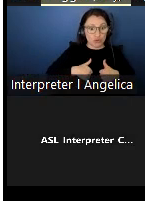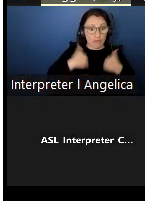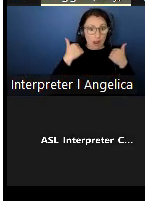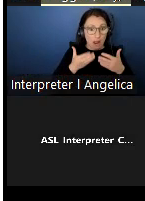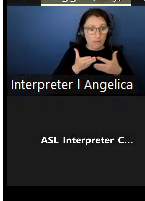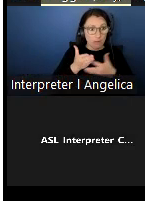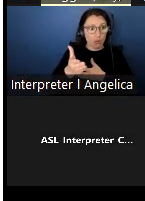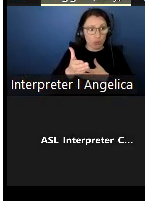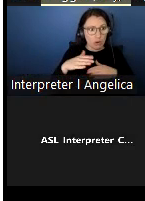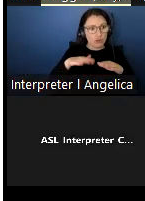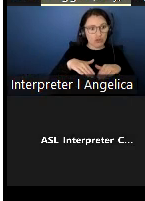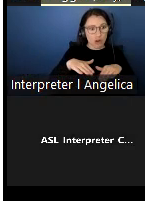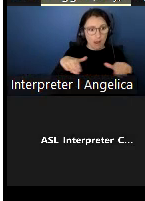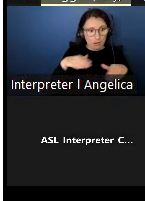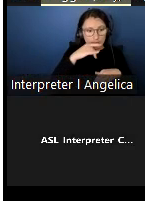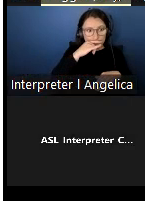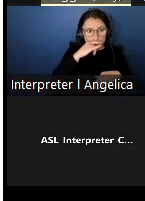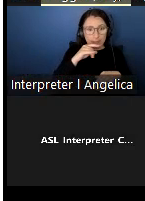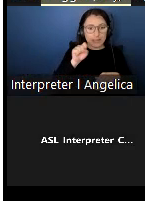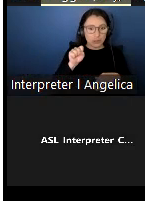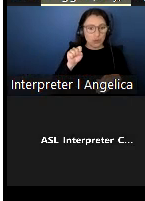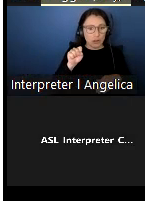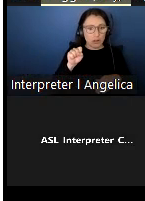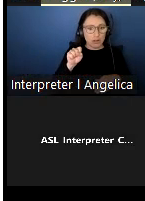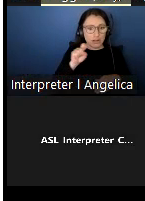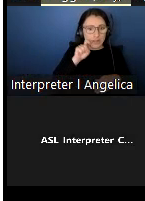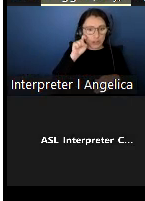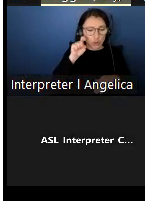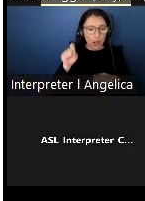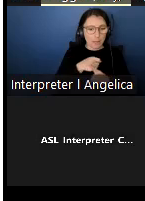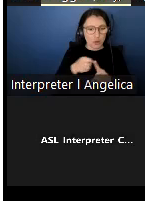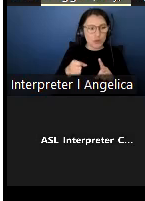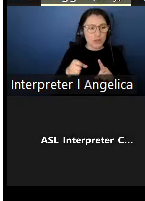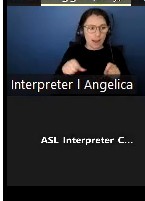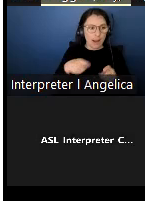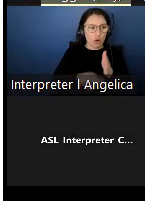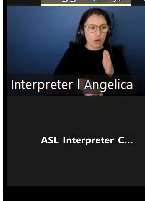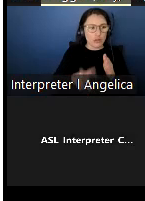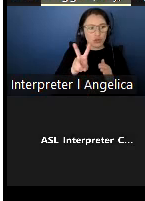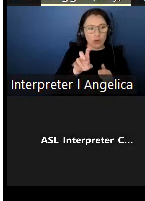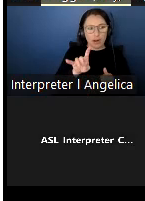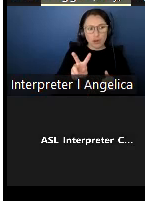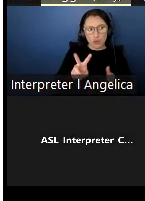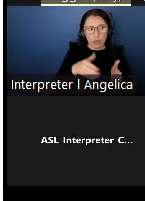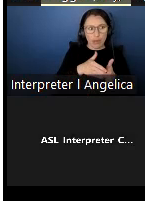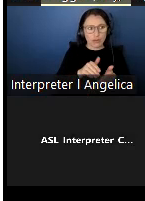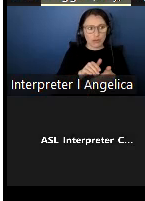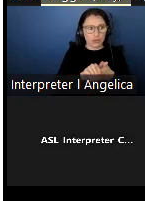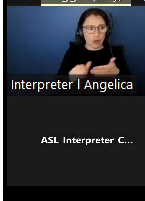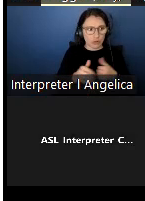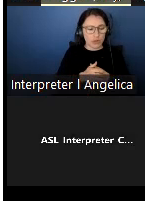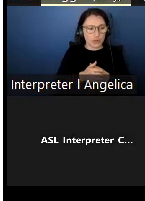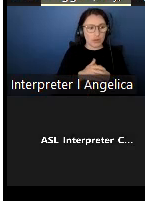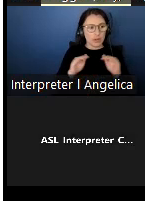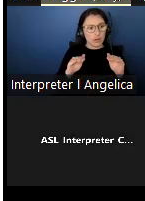could be almost $300,000. Nationally, economic costs include costs related to